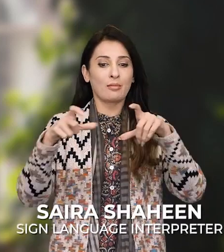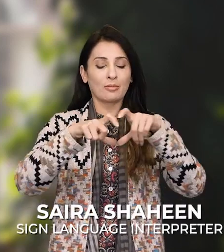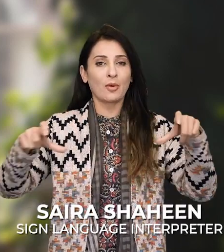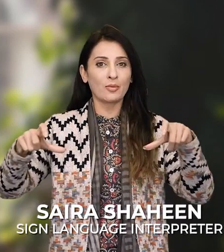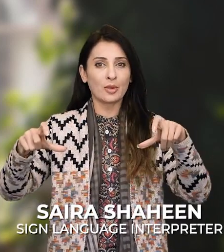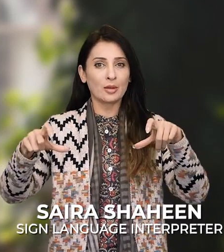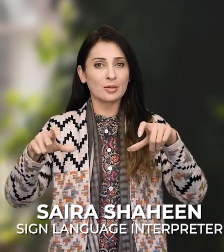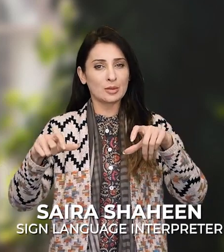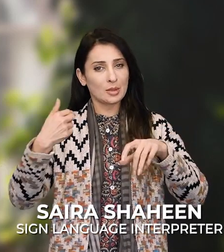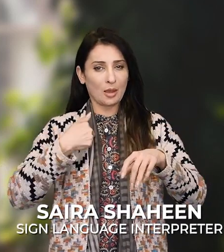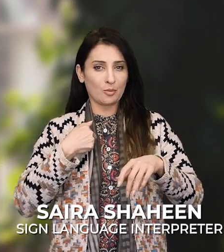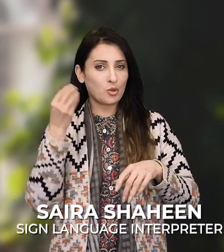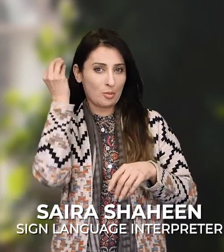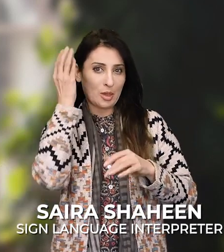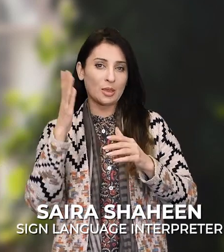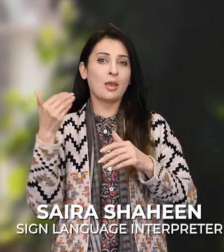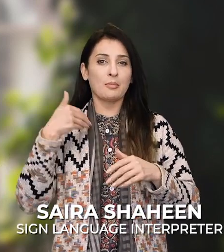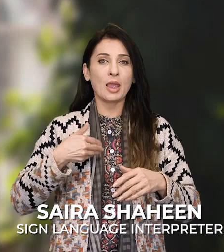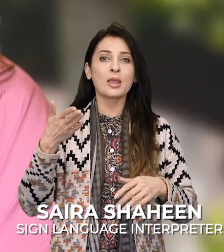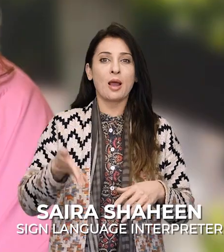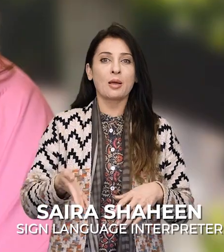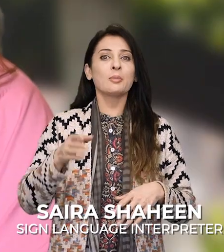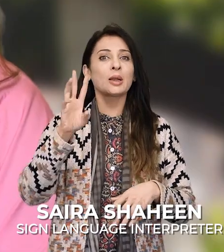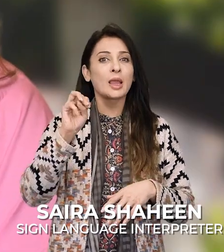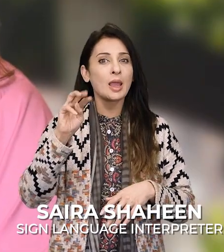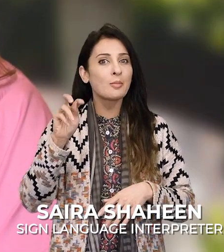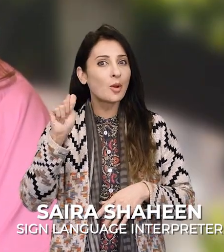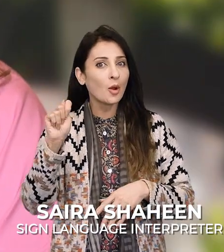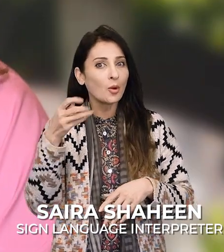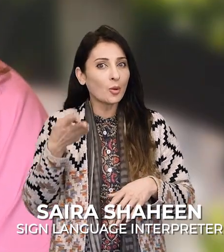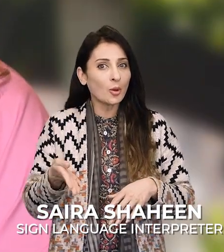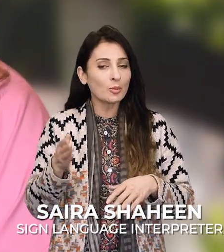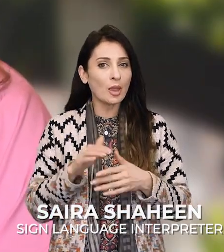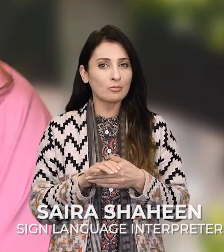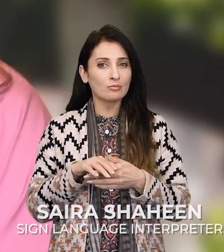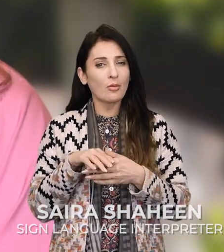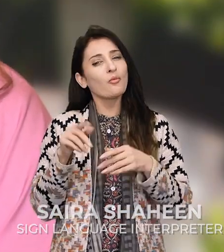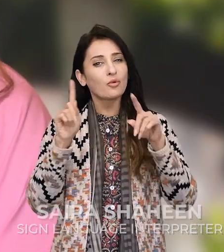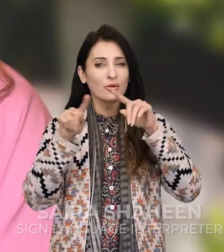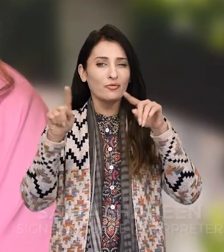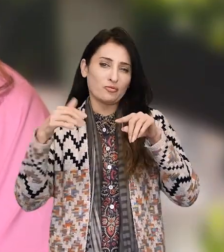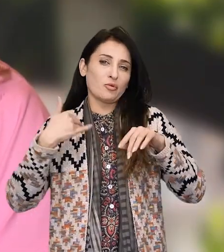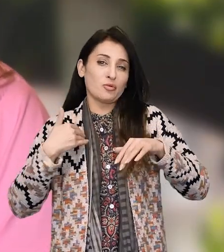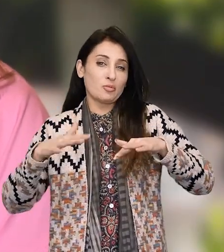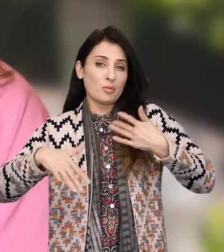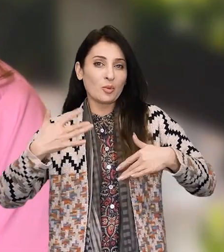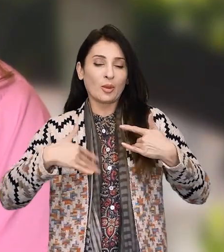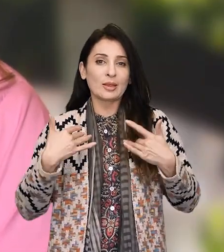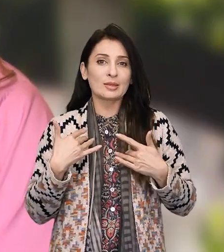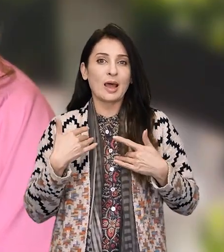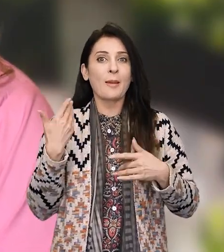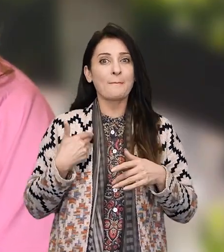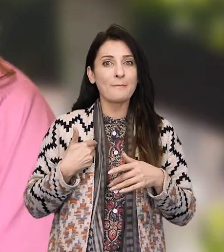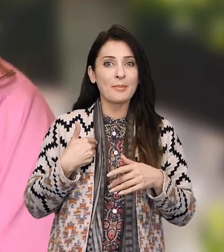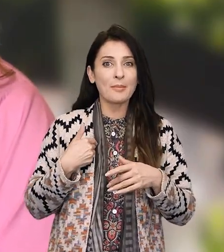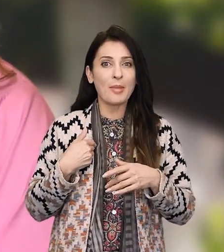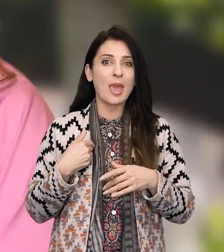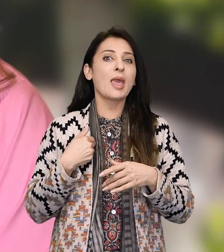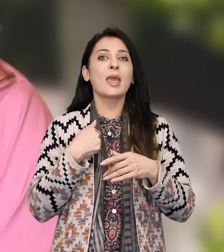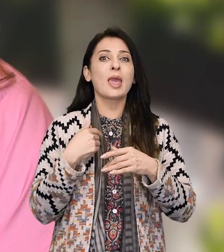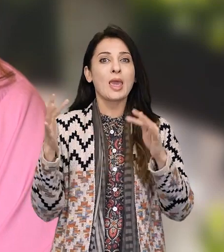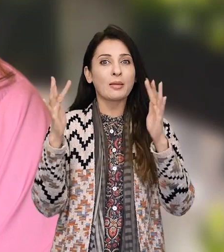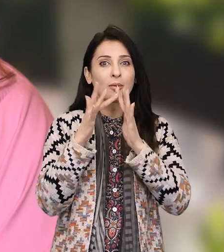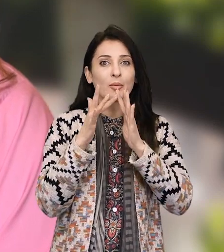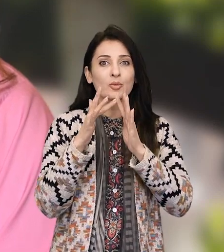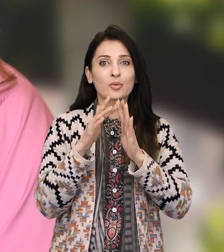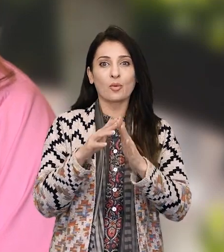And I'm here at Talks today. Other than all these things, what I enjoy most is blogging by the name of